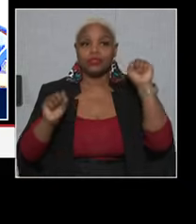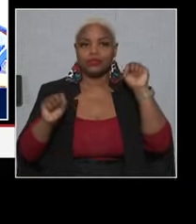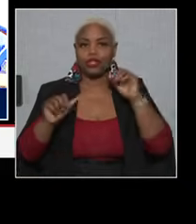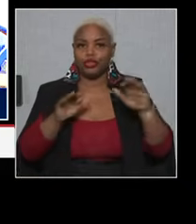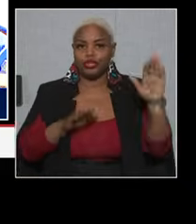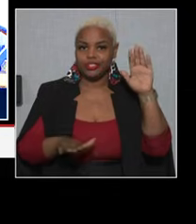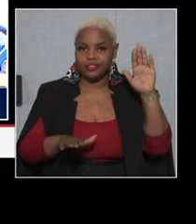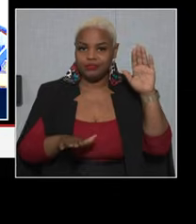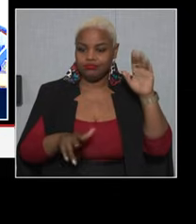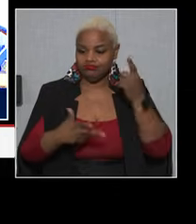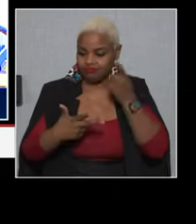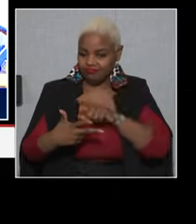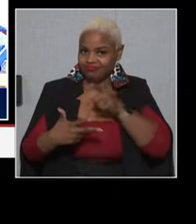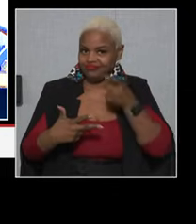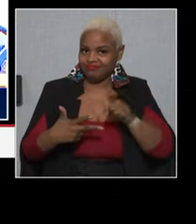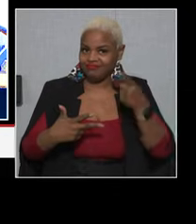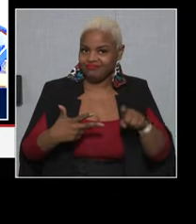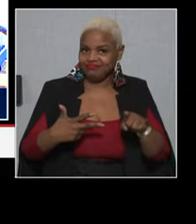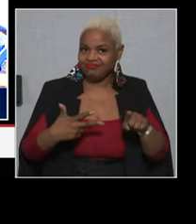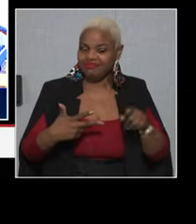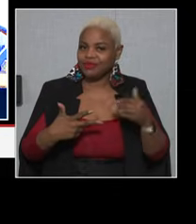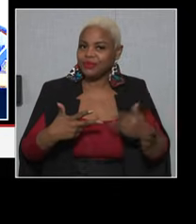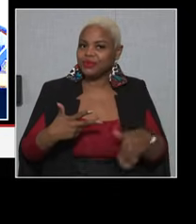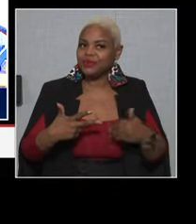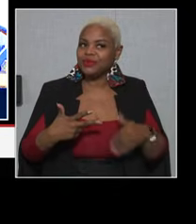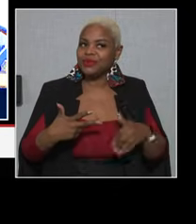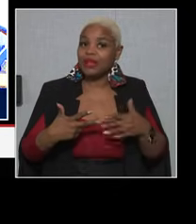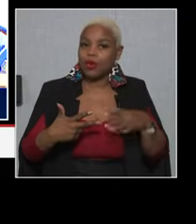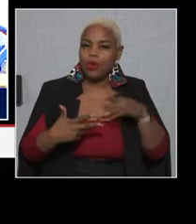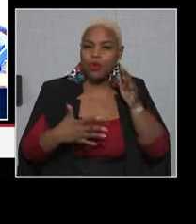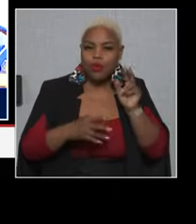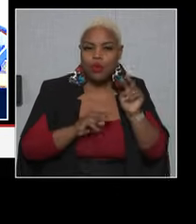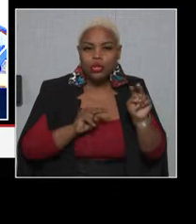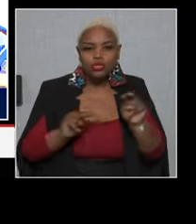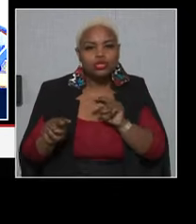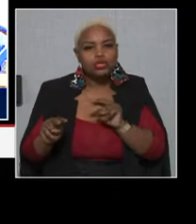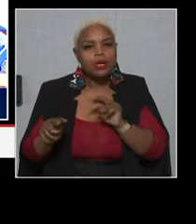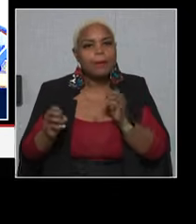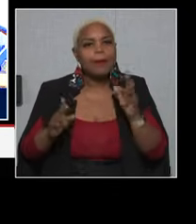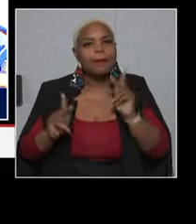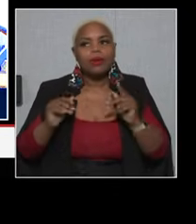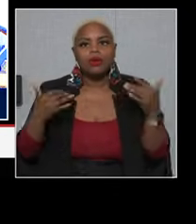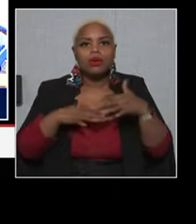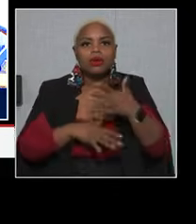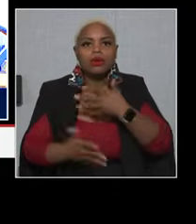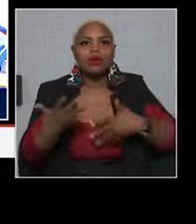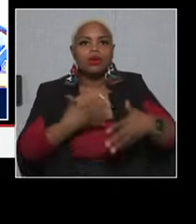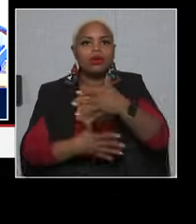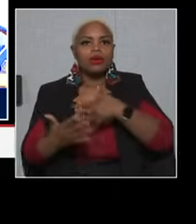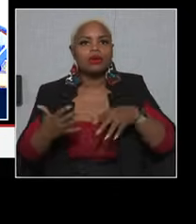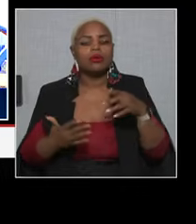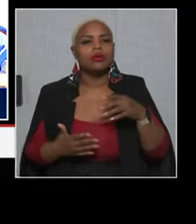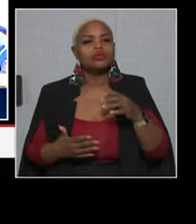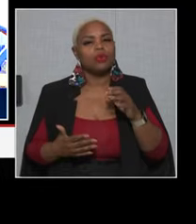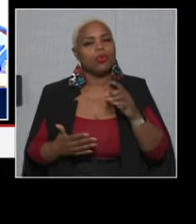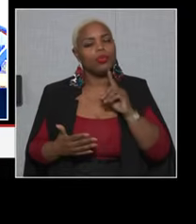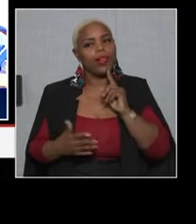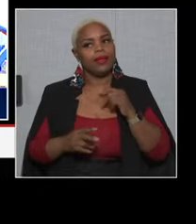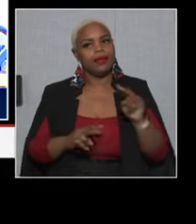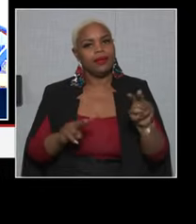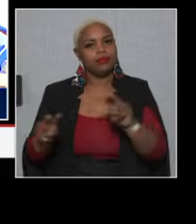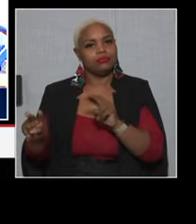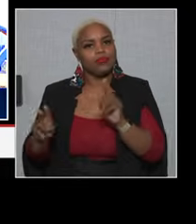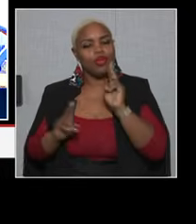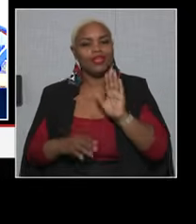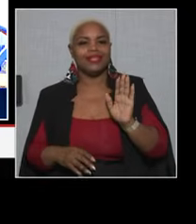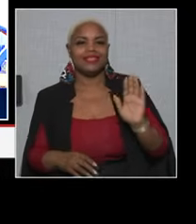safety apparatus responded in just an incredible and honorable way to the tragedy